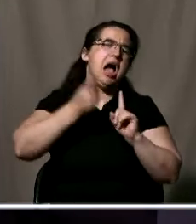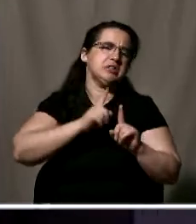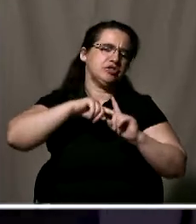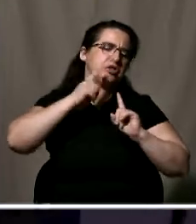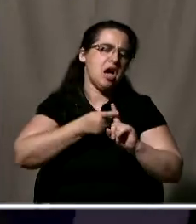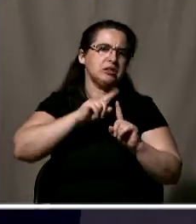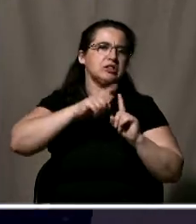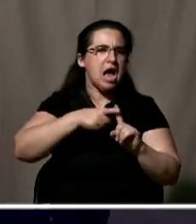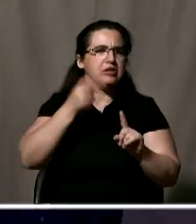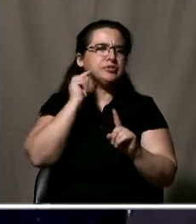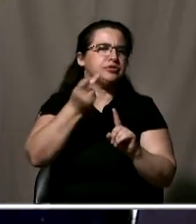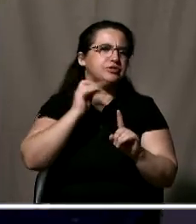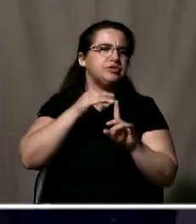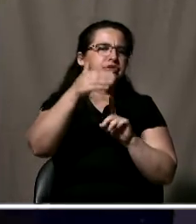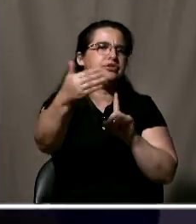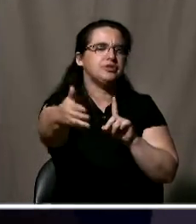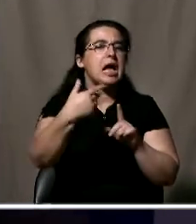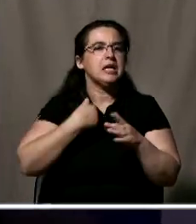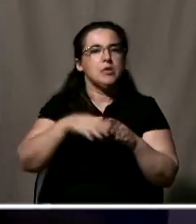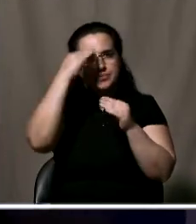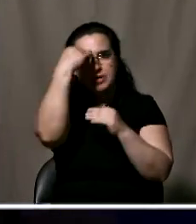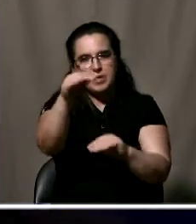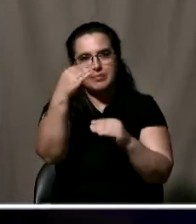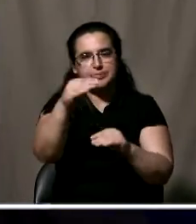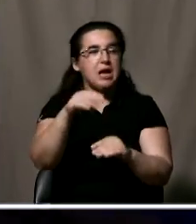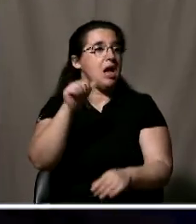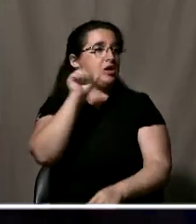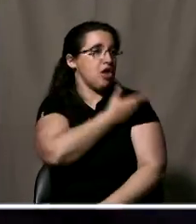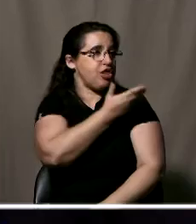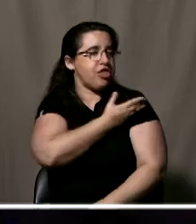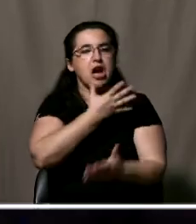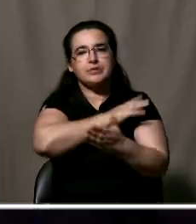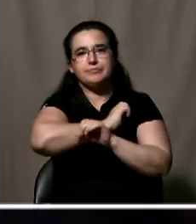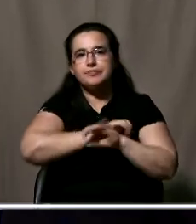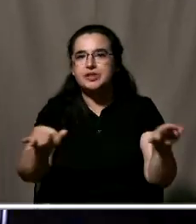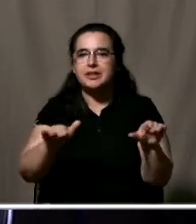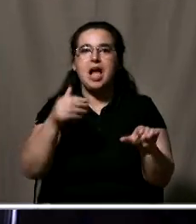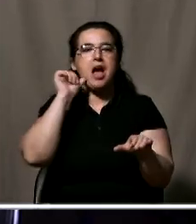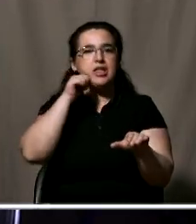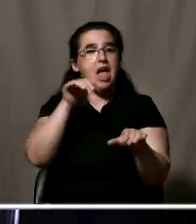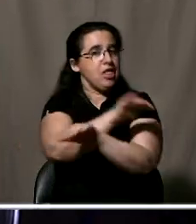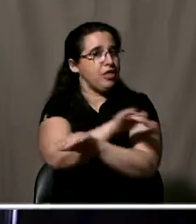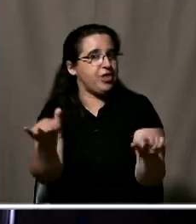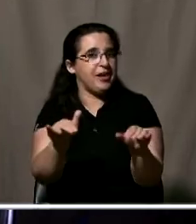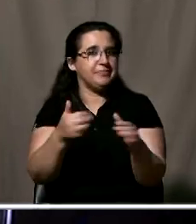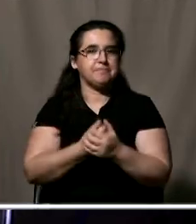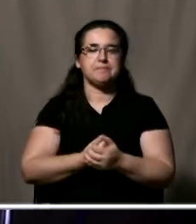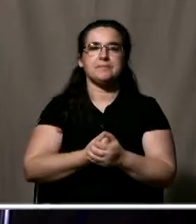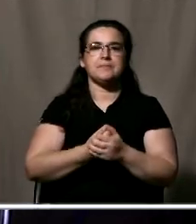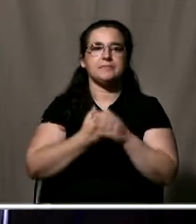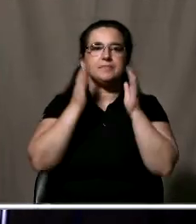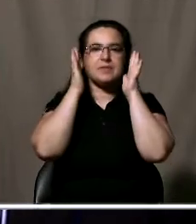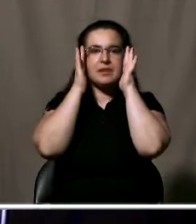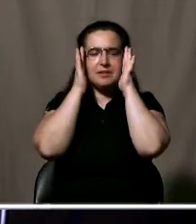the ministry. E ele estudou para o ministério. He was free from drugs. Ele libertou-se das drogas. Free from alcohol. Libertou-se do álcool. He now became a